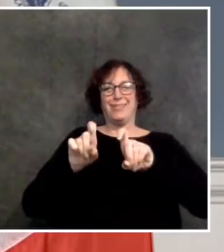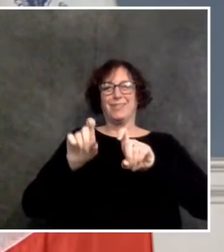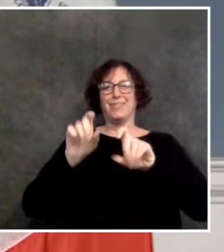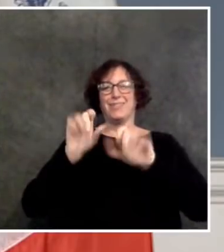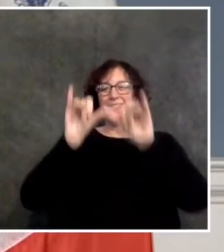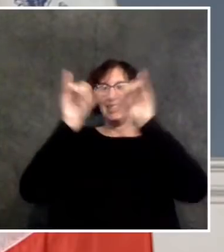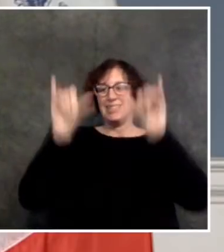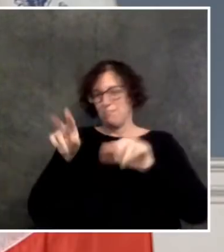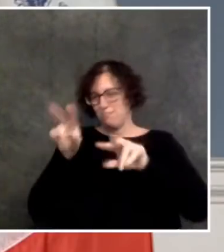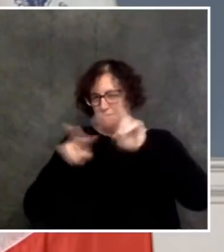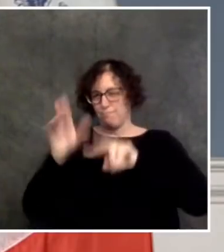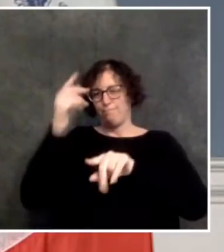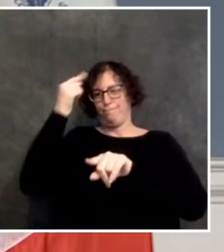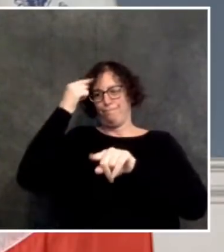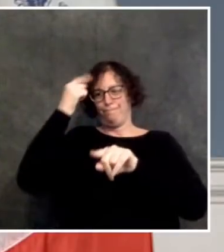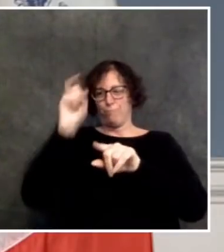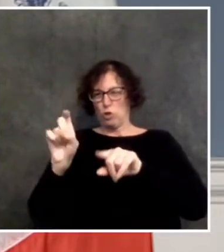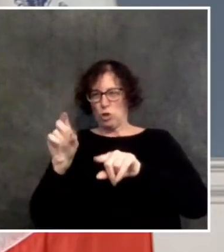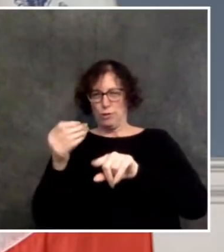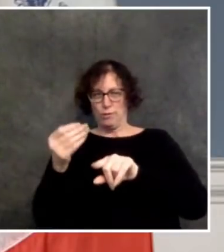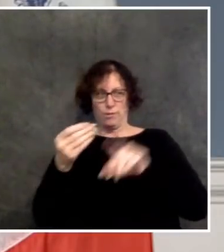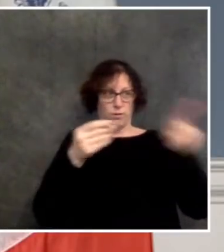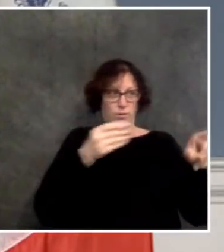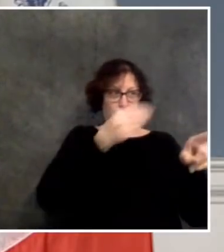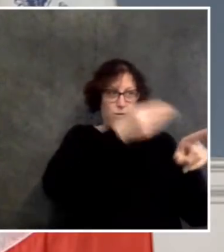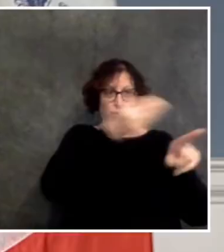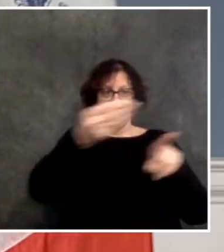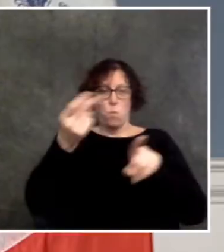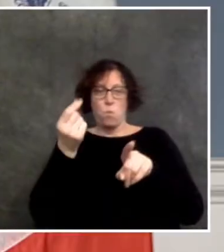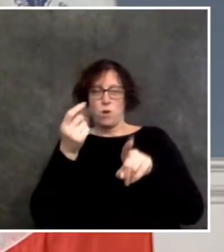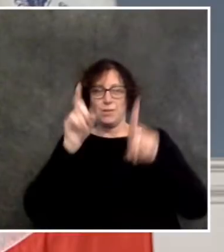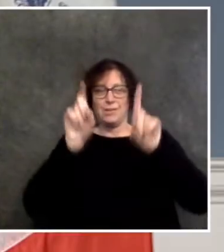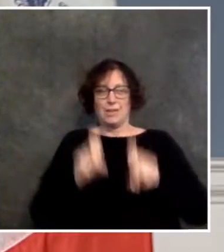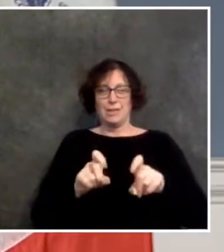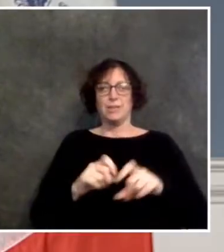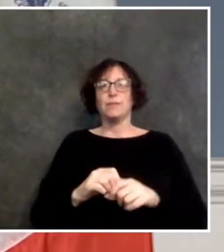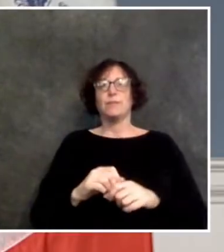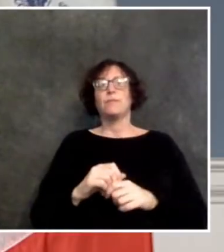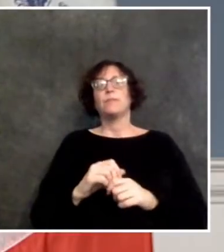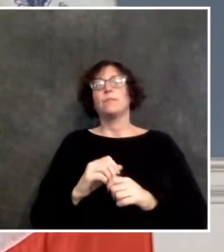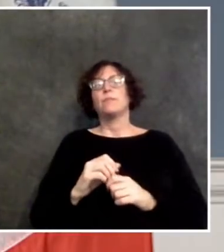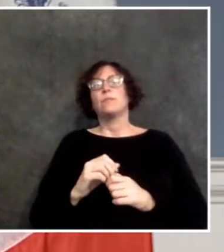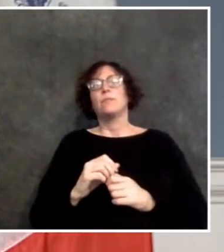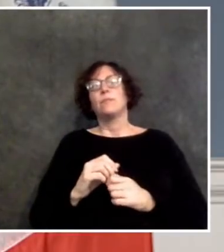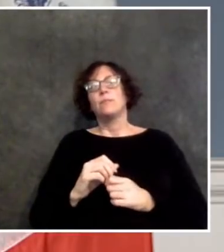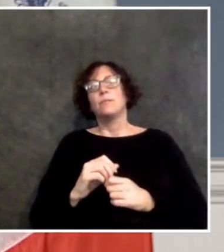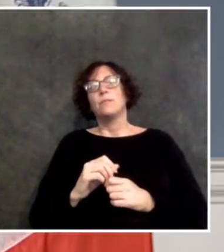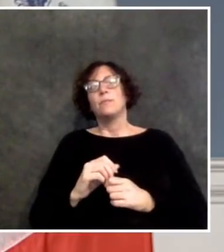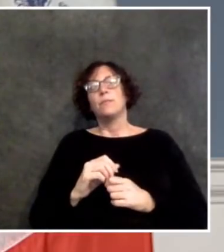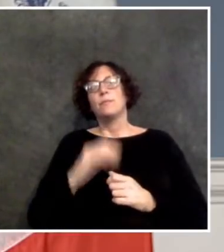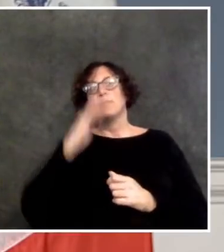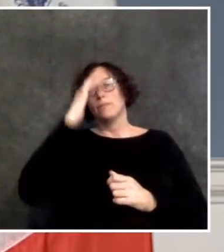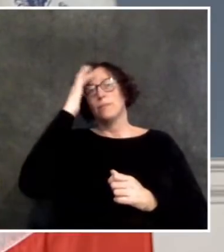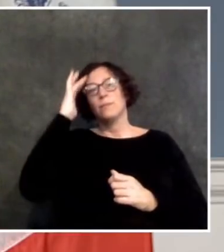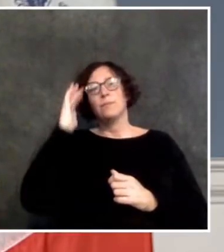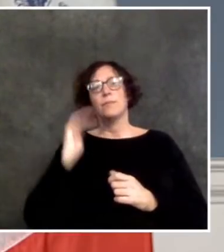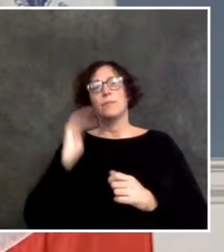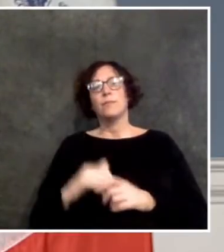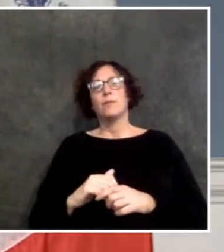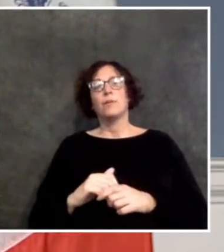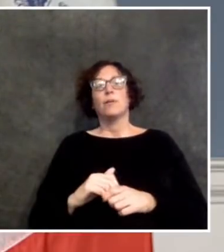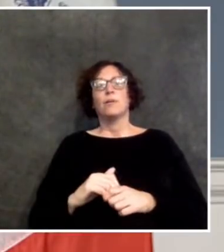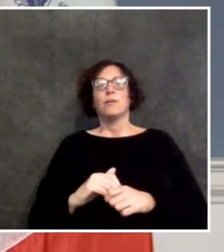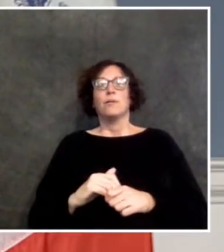it's a valuable example for the whole city. But look, to answer this properly, we got to go back to